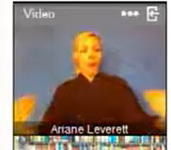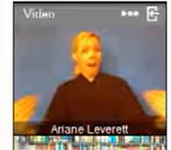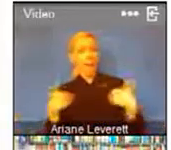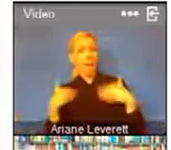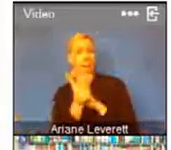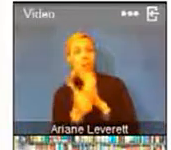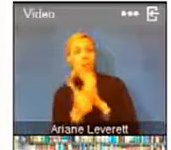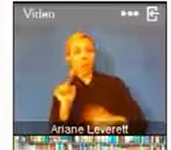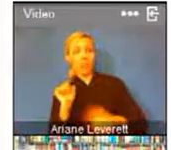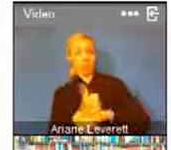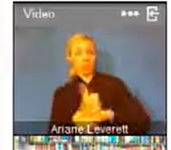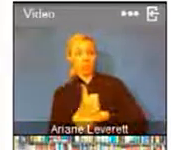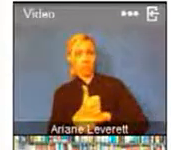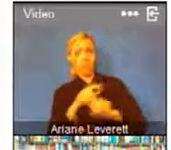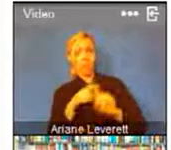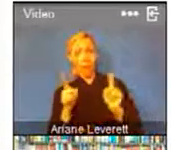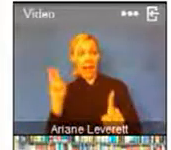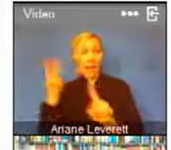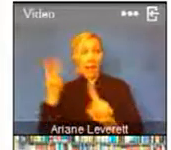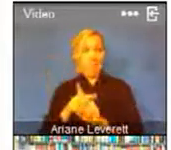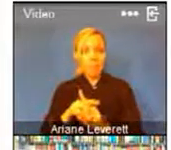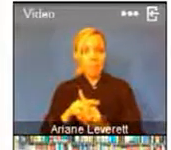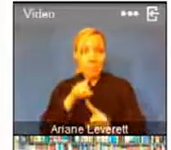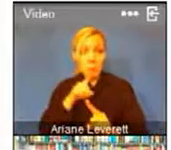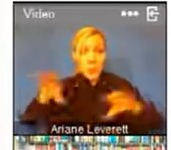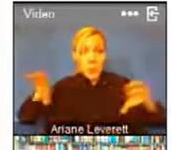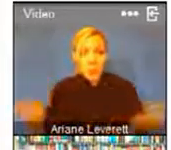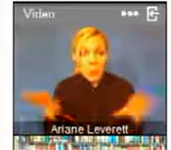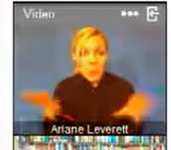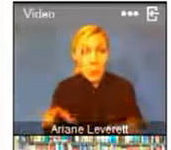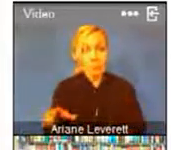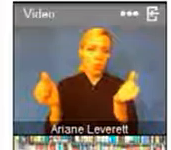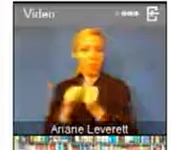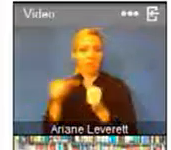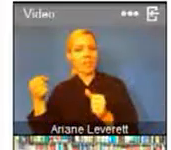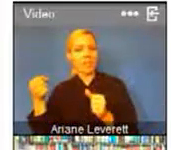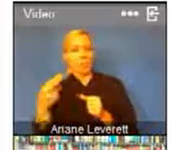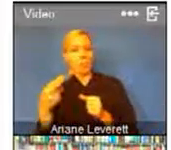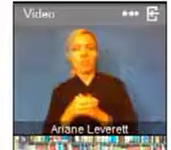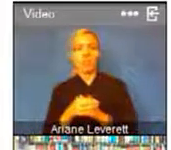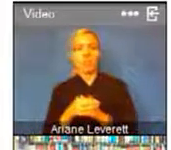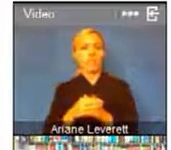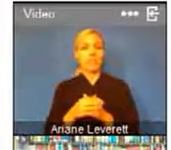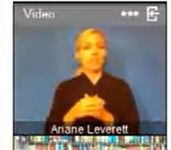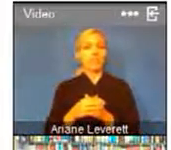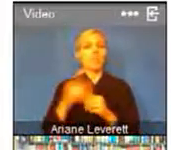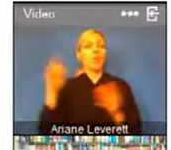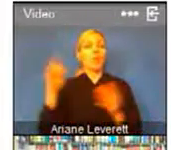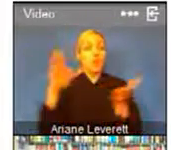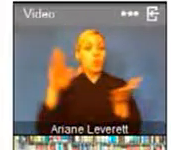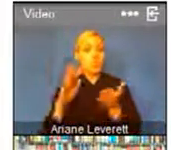data, documents and links for everybody who is interested in these topics.